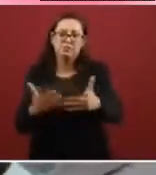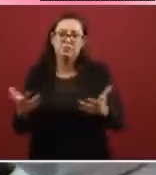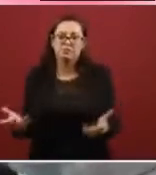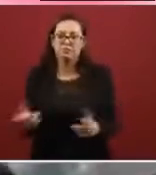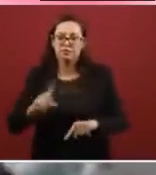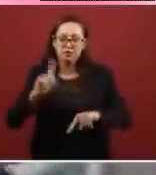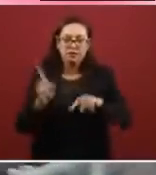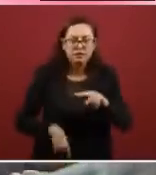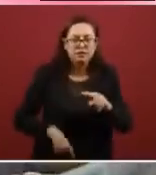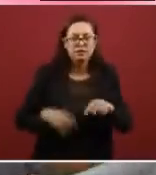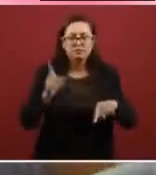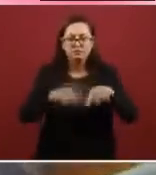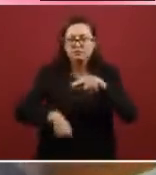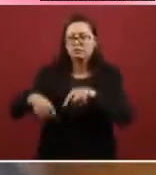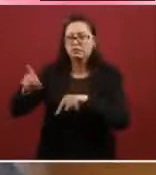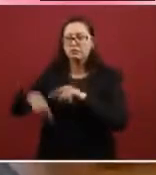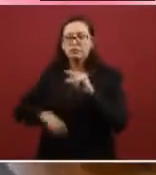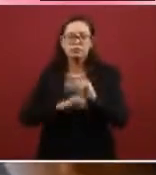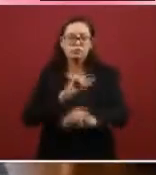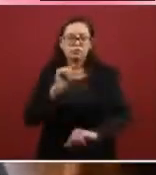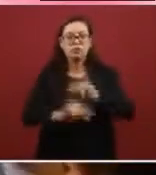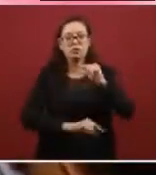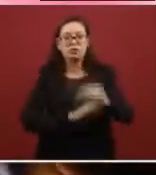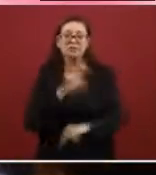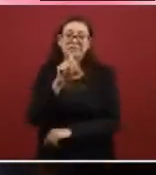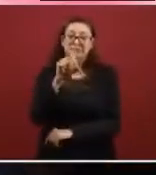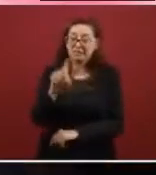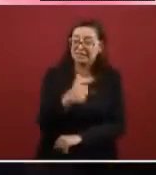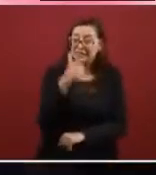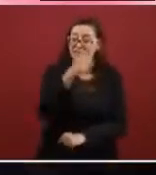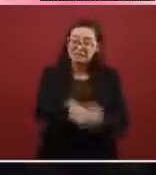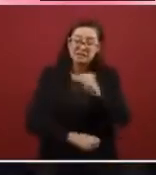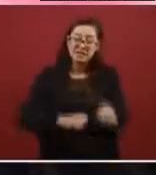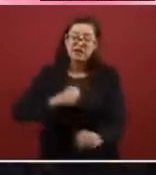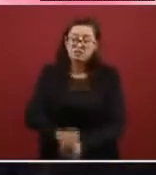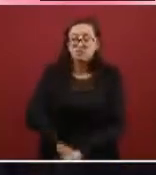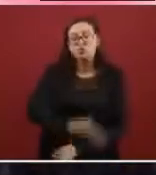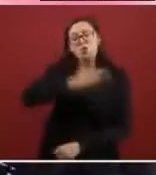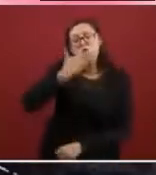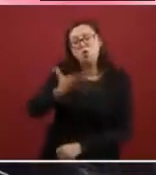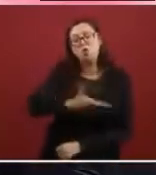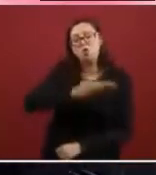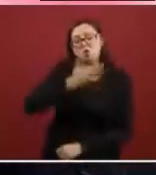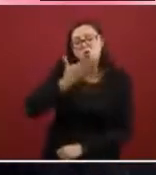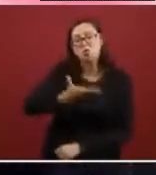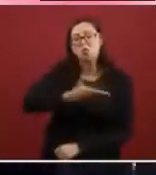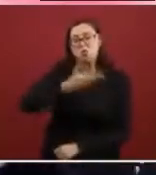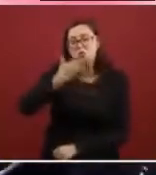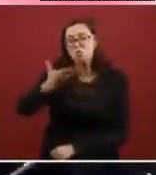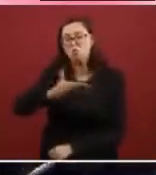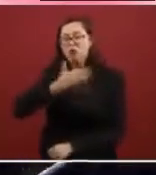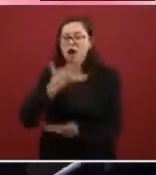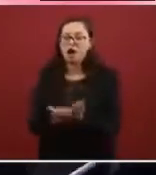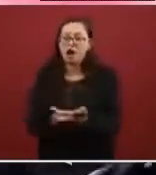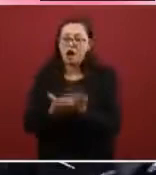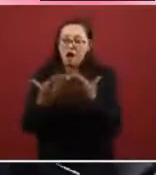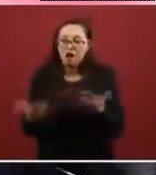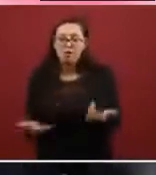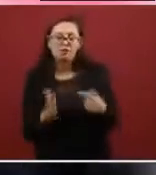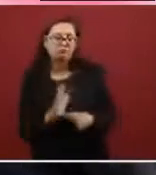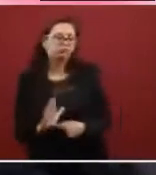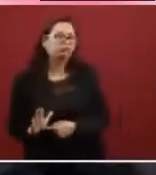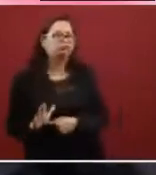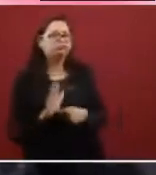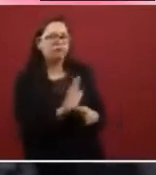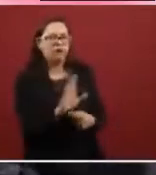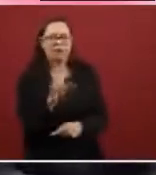of decolonization. Fueron 36 años. That's 36 years. Visibilidad, me dicen. Visibility. ¿Qué es